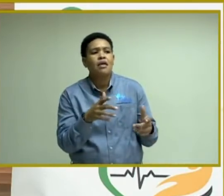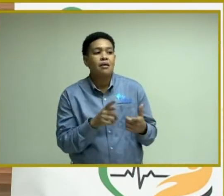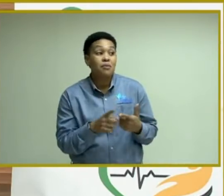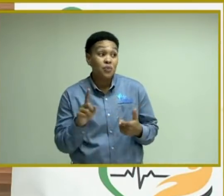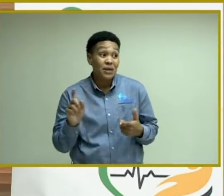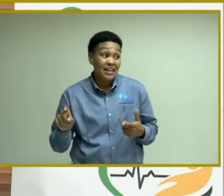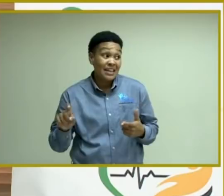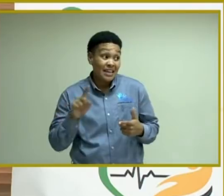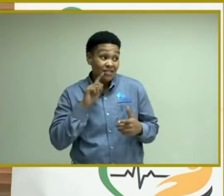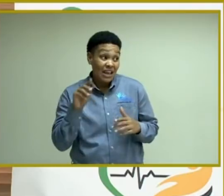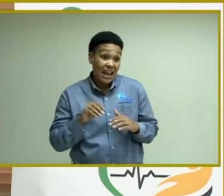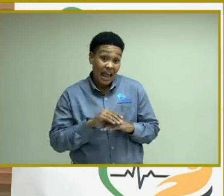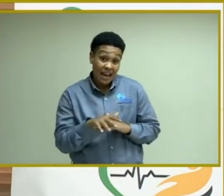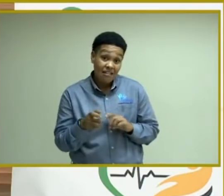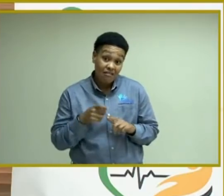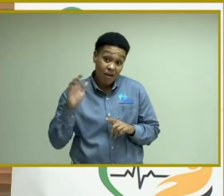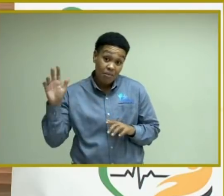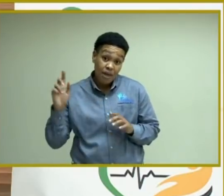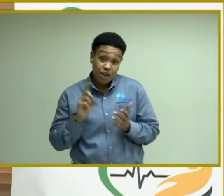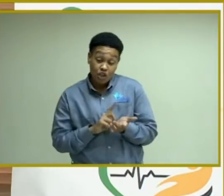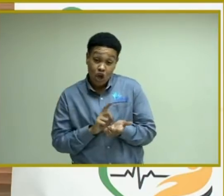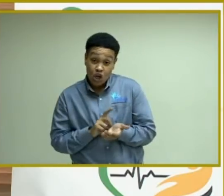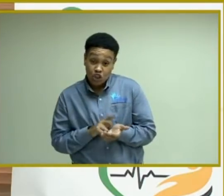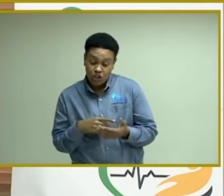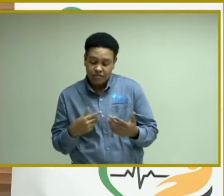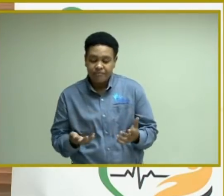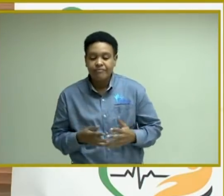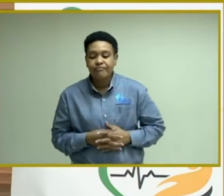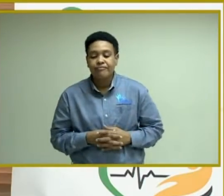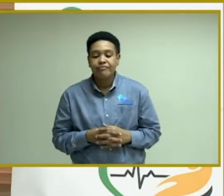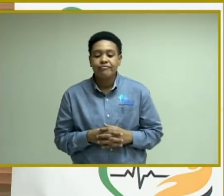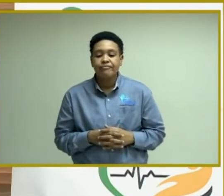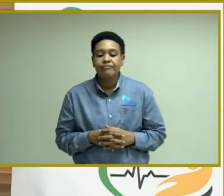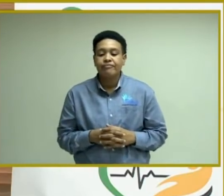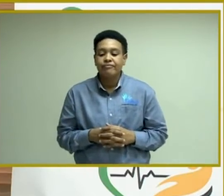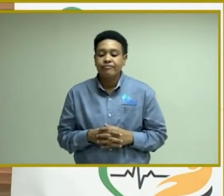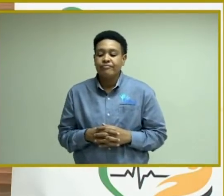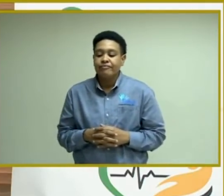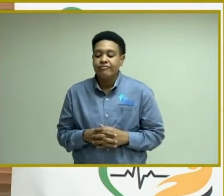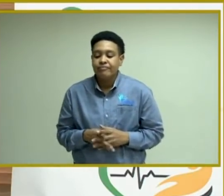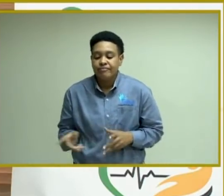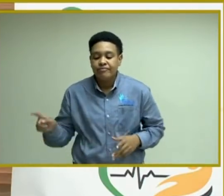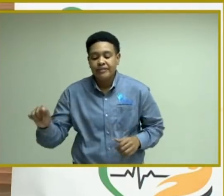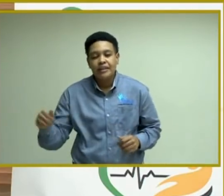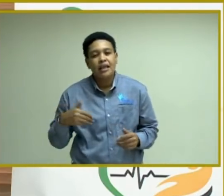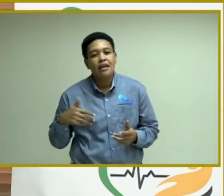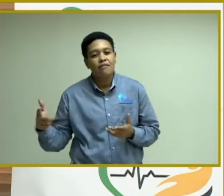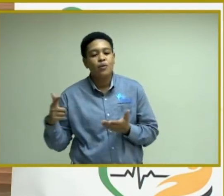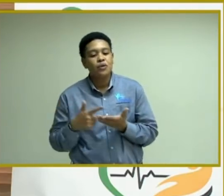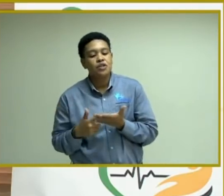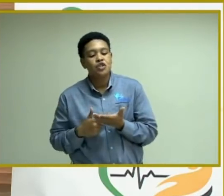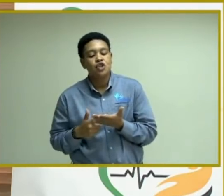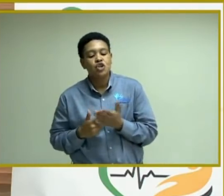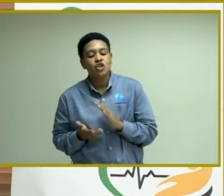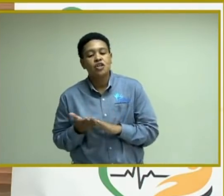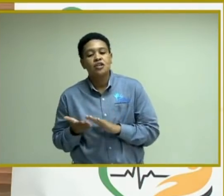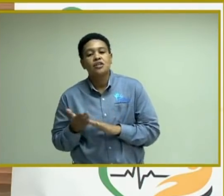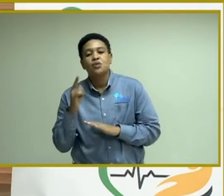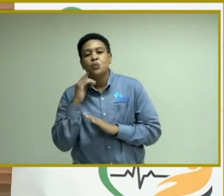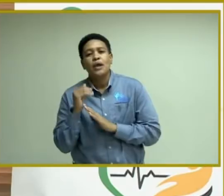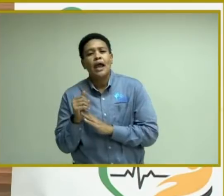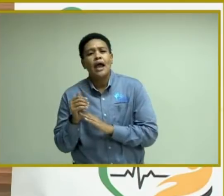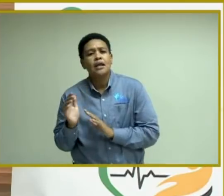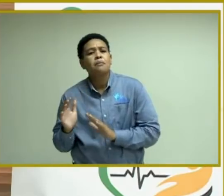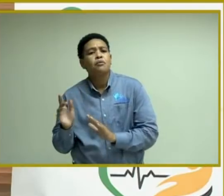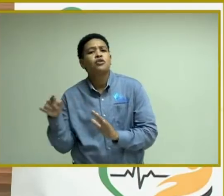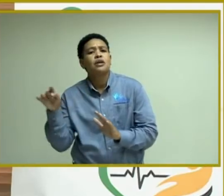need advice from their physician, they can, of course, have those discussions to guide them in terms